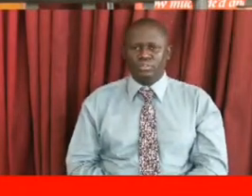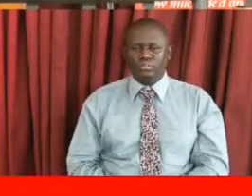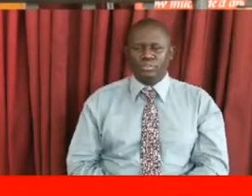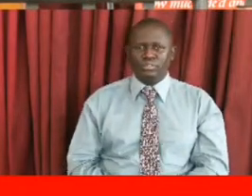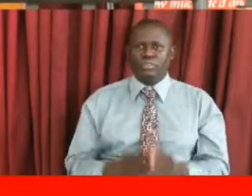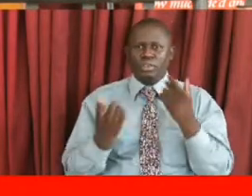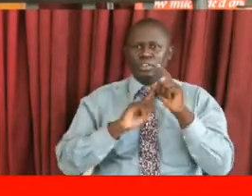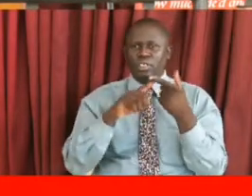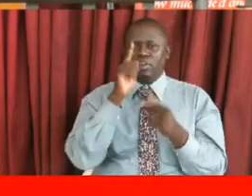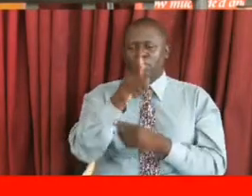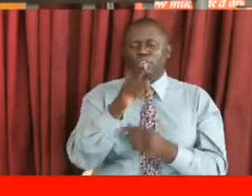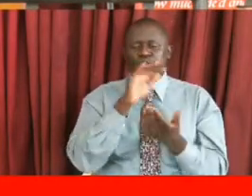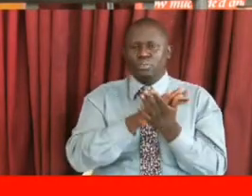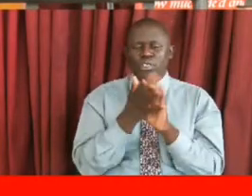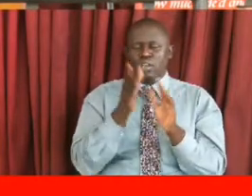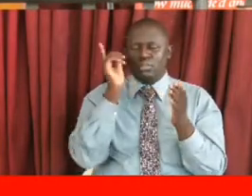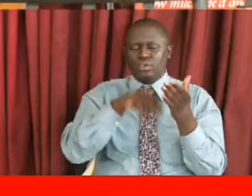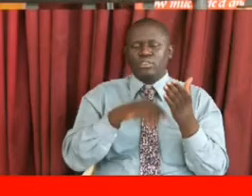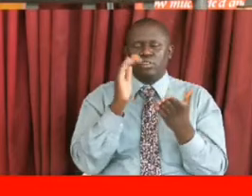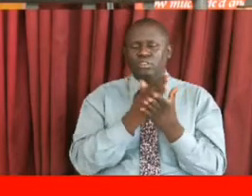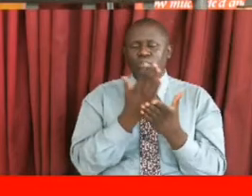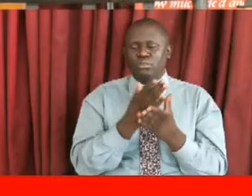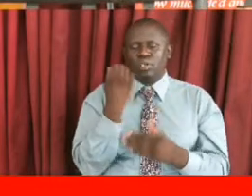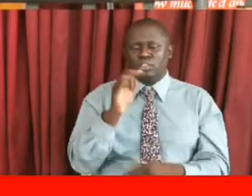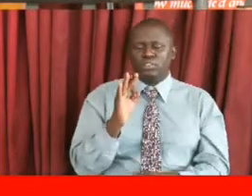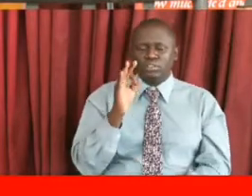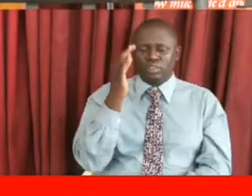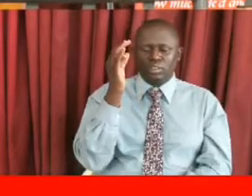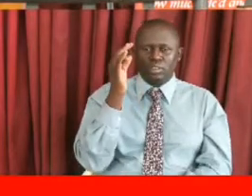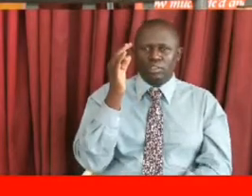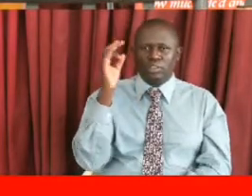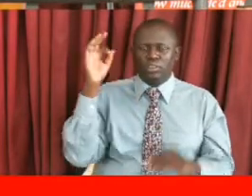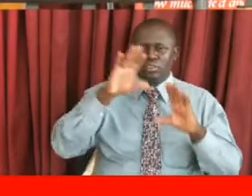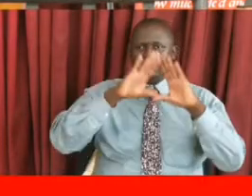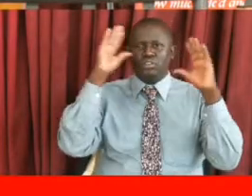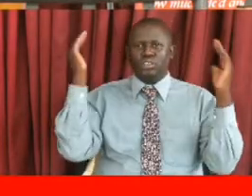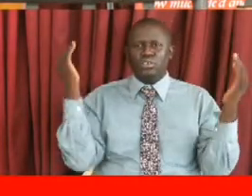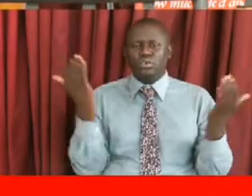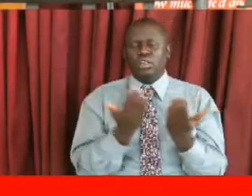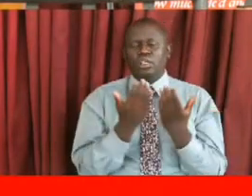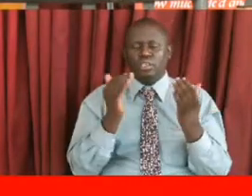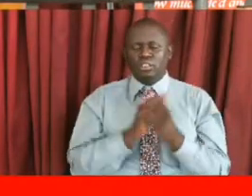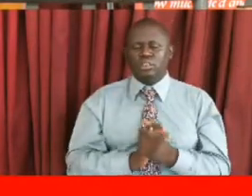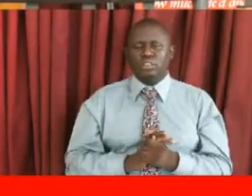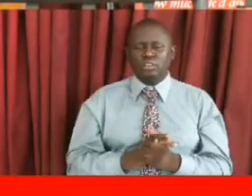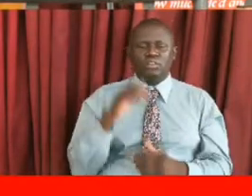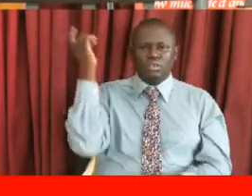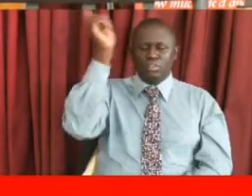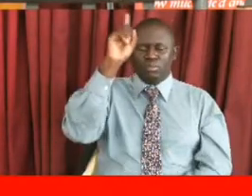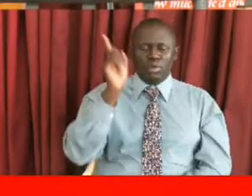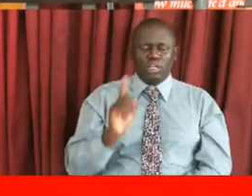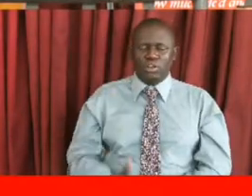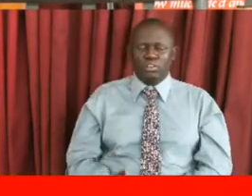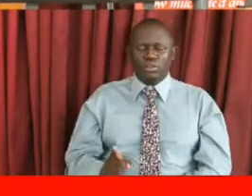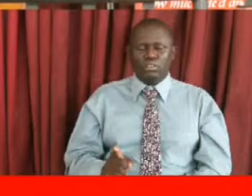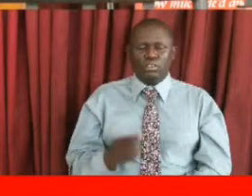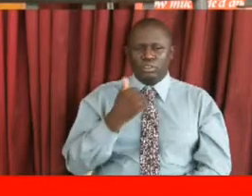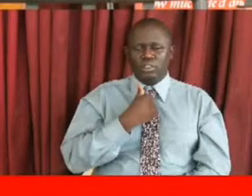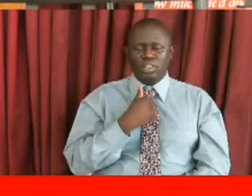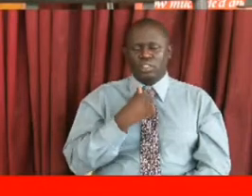become part of it Hallelujah to the world there are still mysteries of